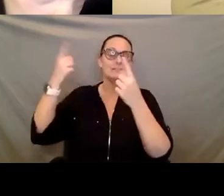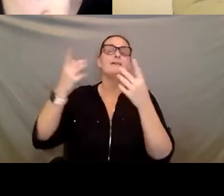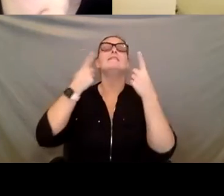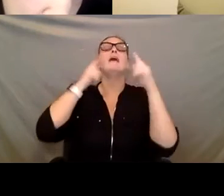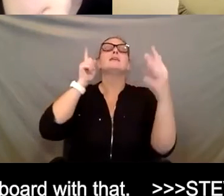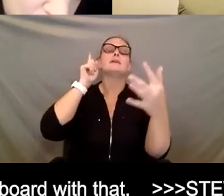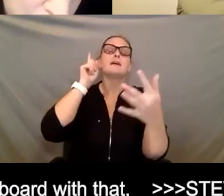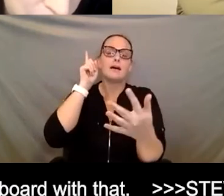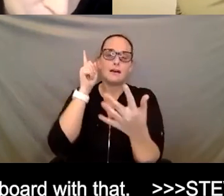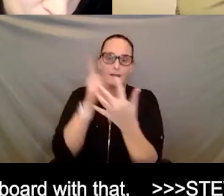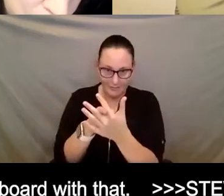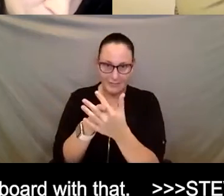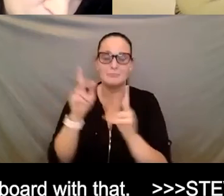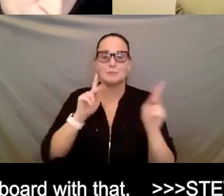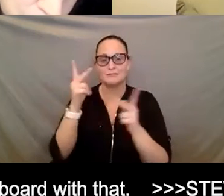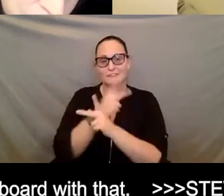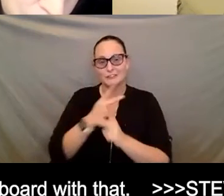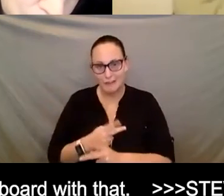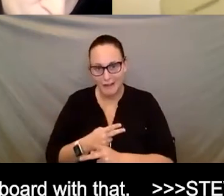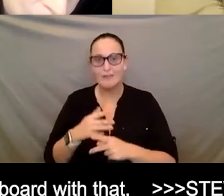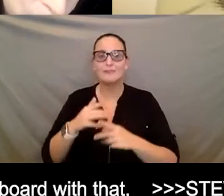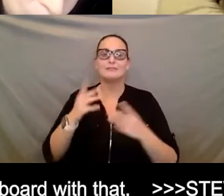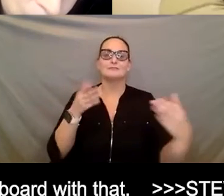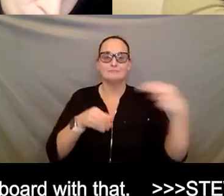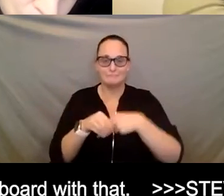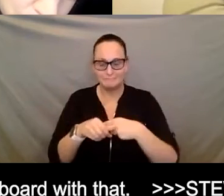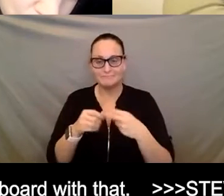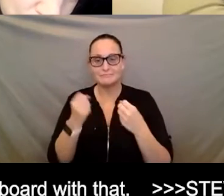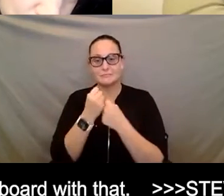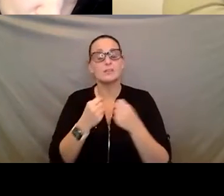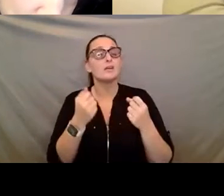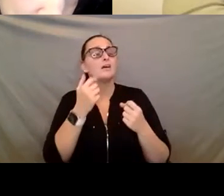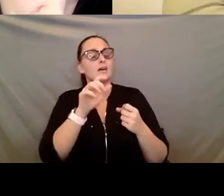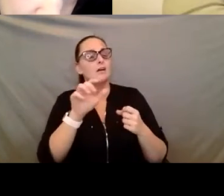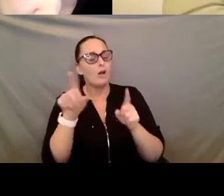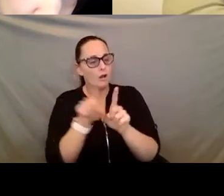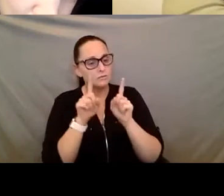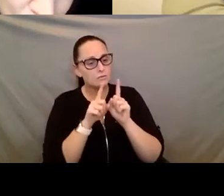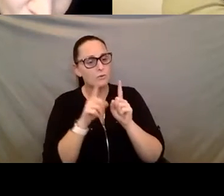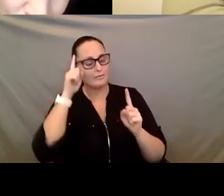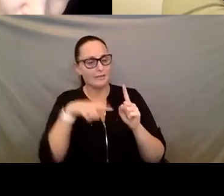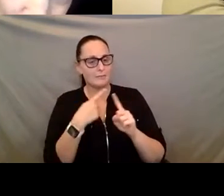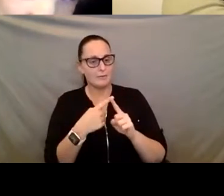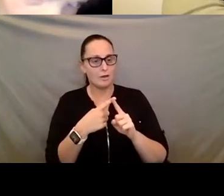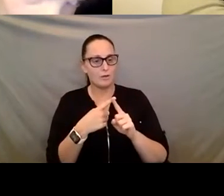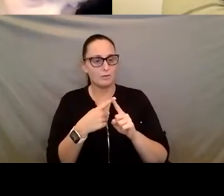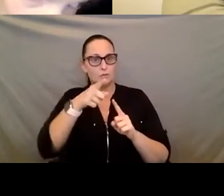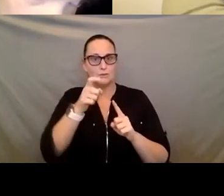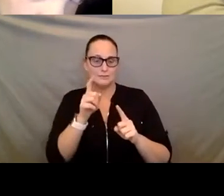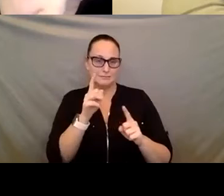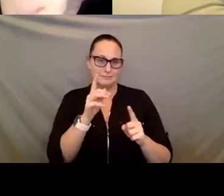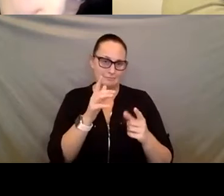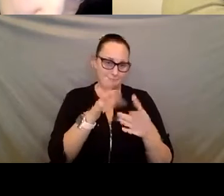have, people figuring that out and getting on board with that. One, to your point as well, you think about, certainly you could speak to this